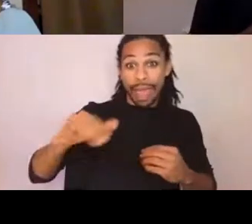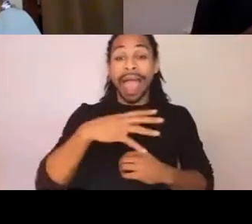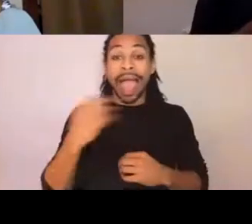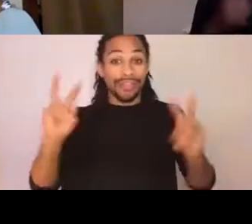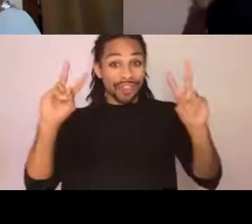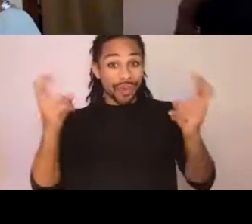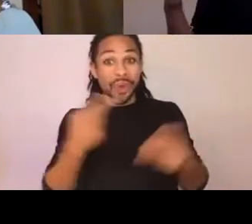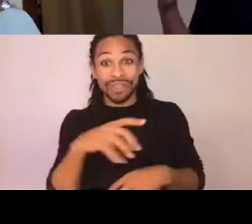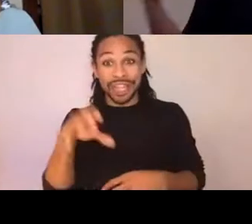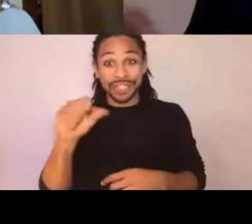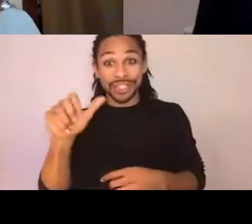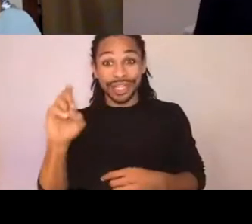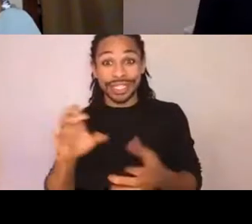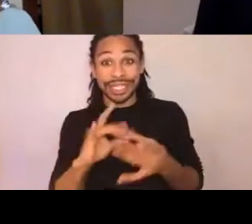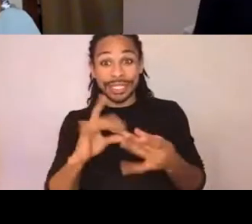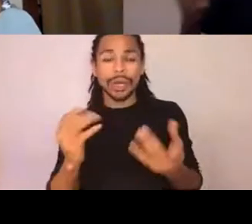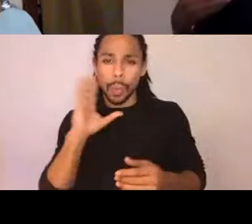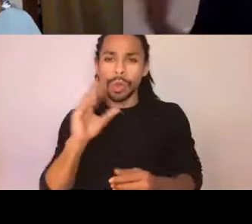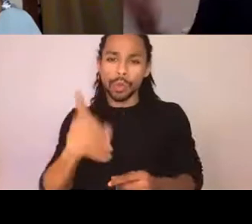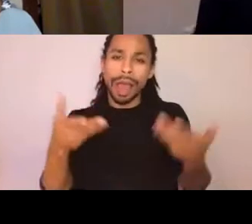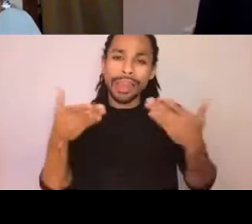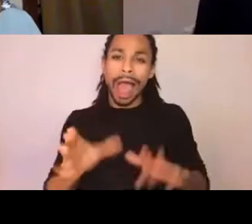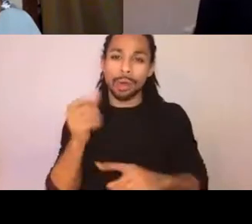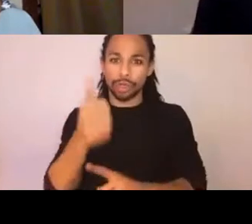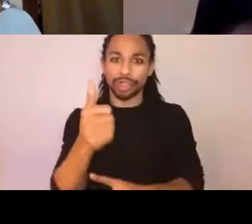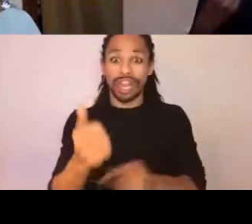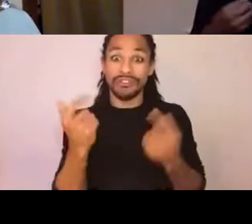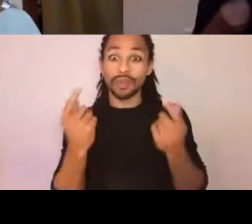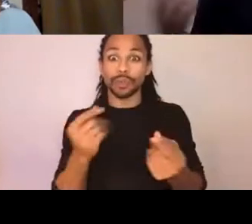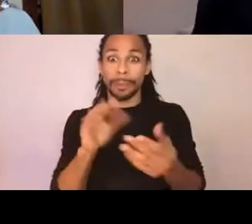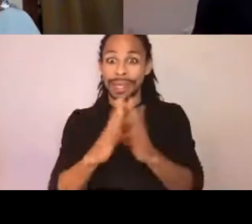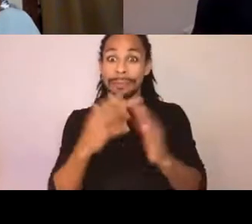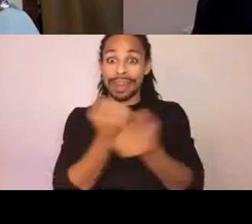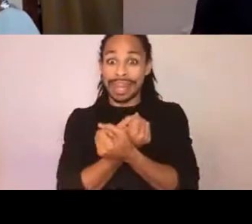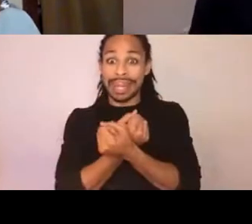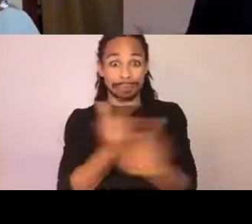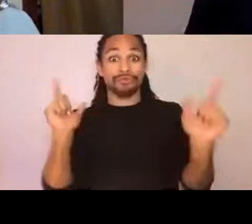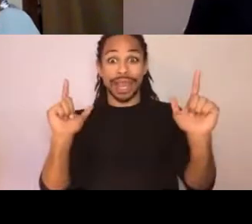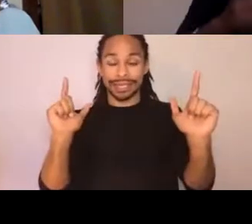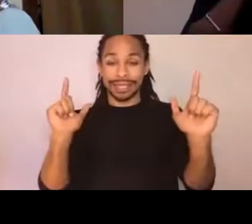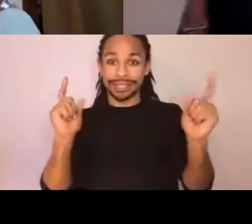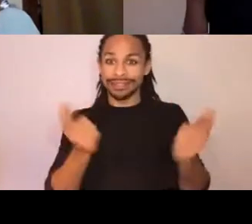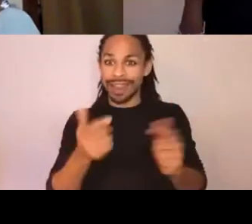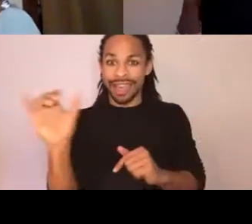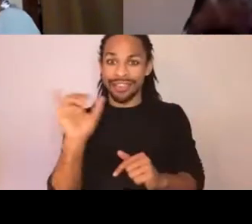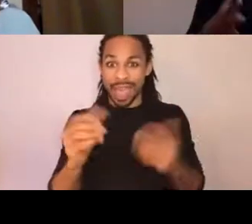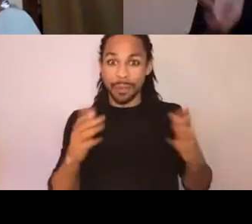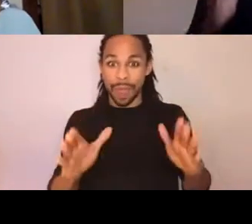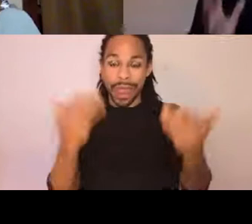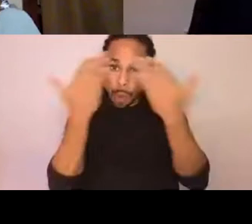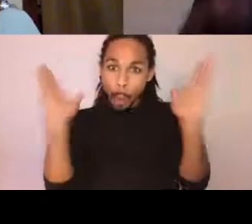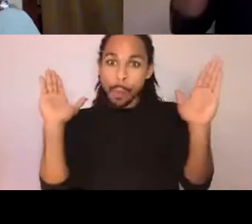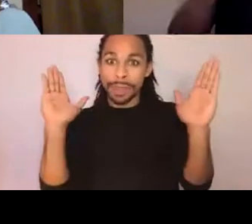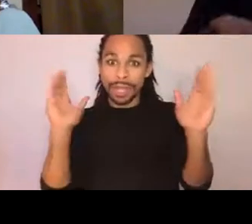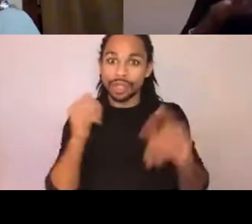that Sade was mentioning, it's will you allow yourself to, I think, of course, and are you gonna allow yourself, right, to be open with